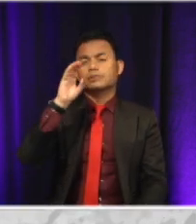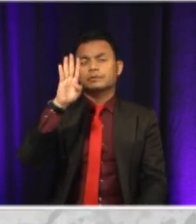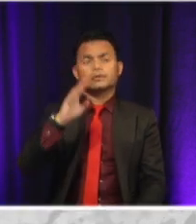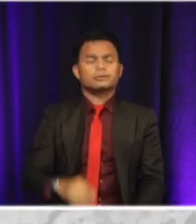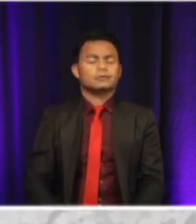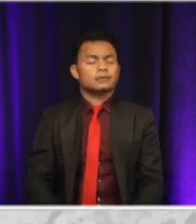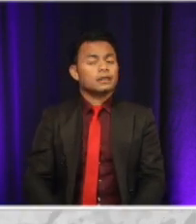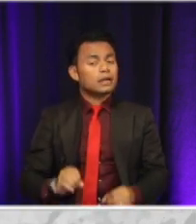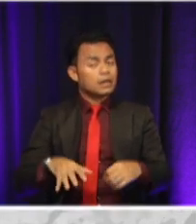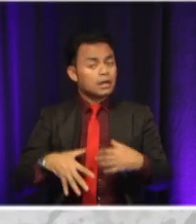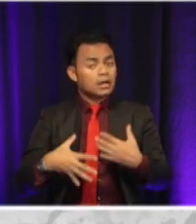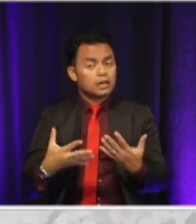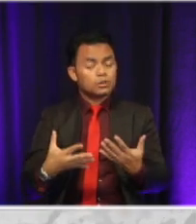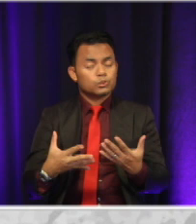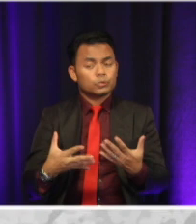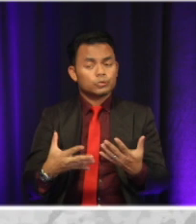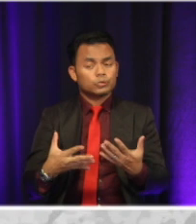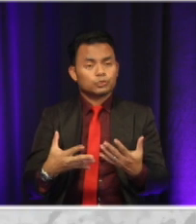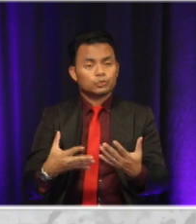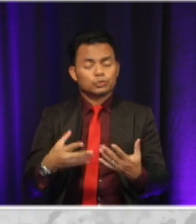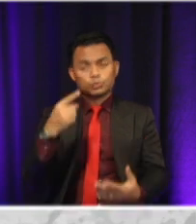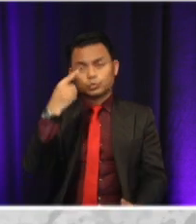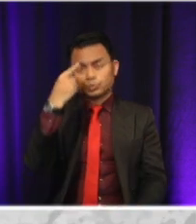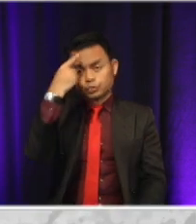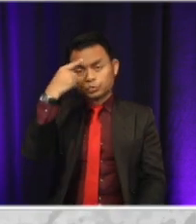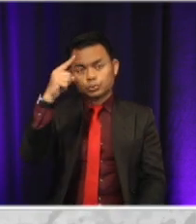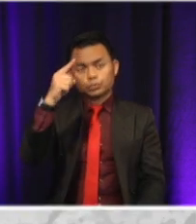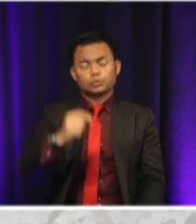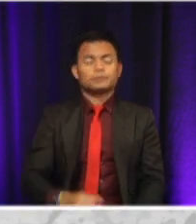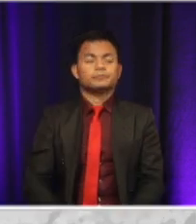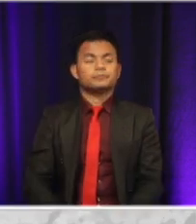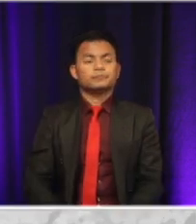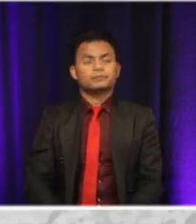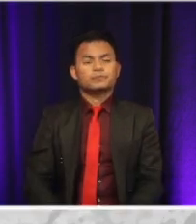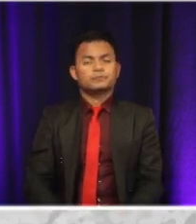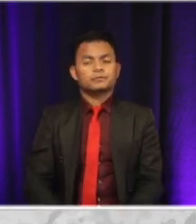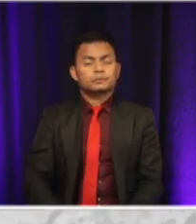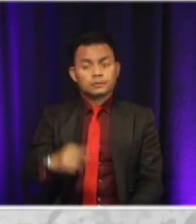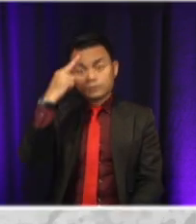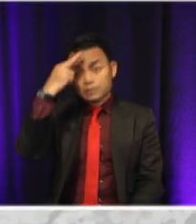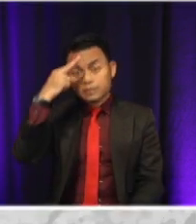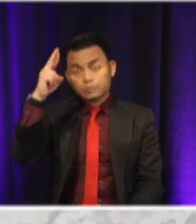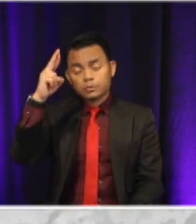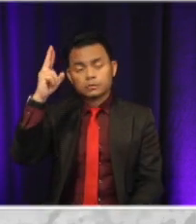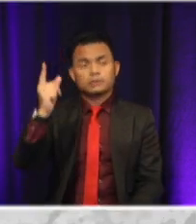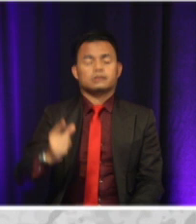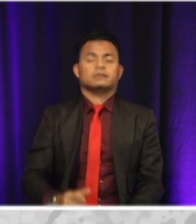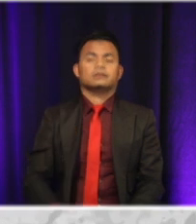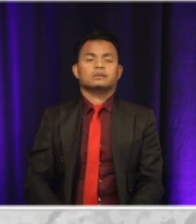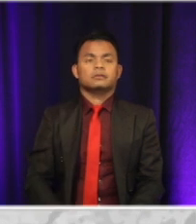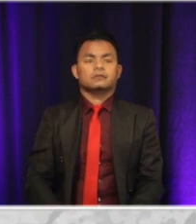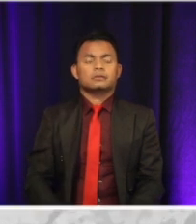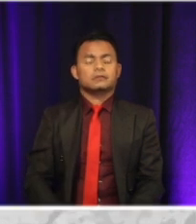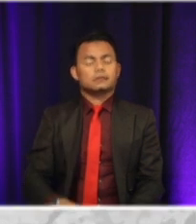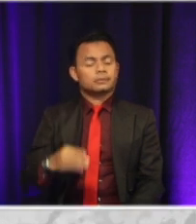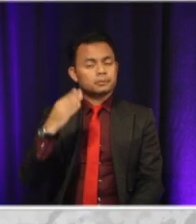I respond to the task? How do I respond to the text? Normally,